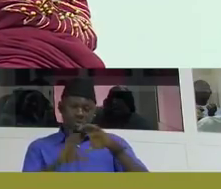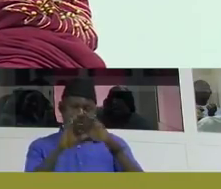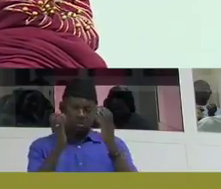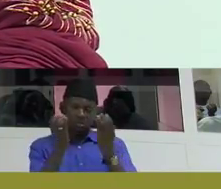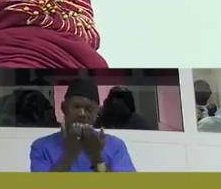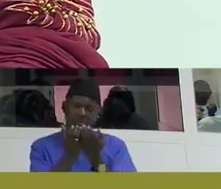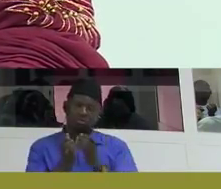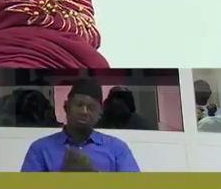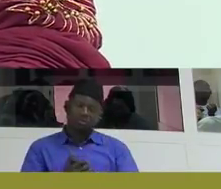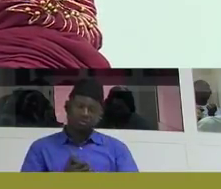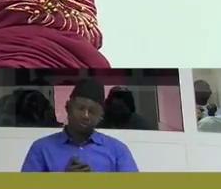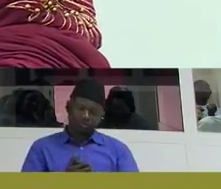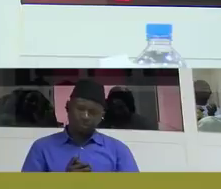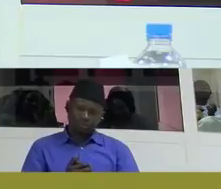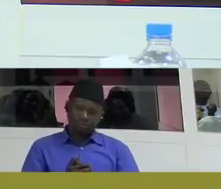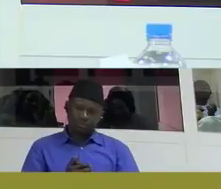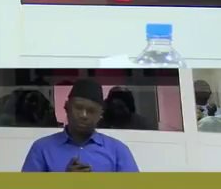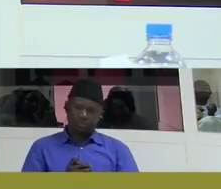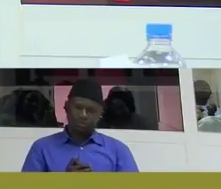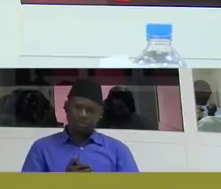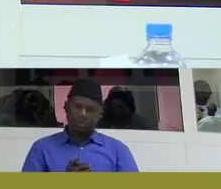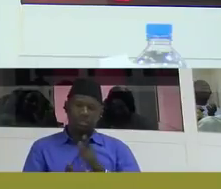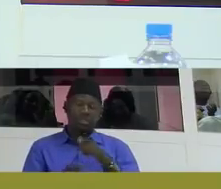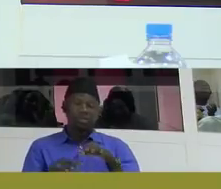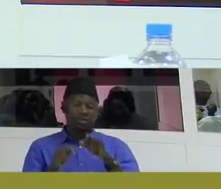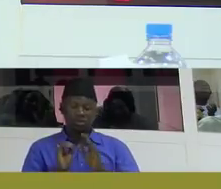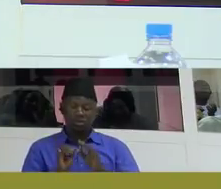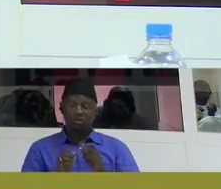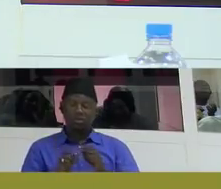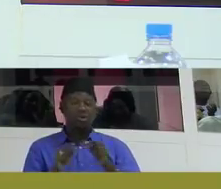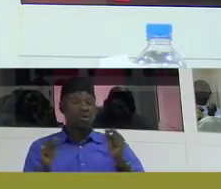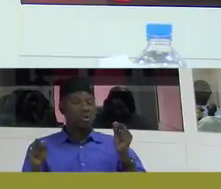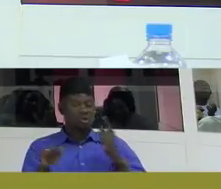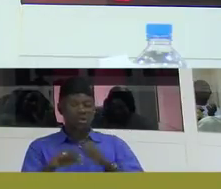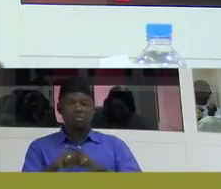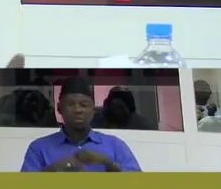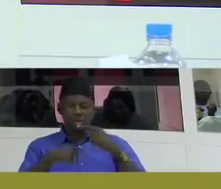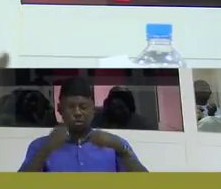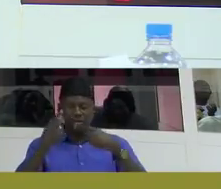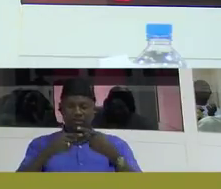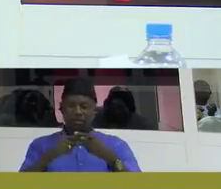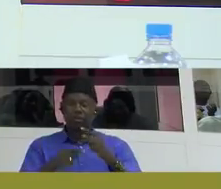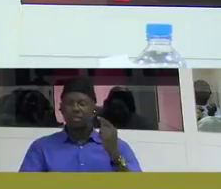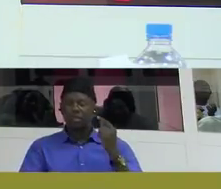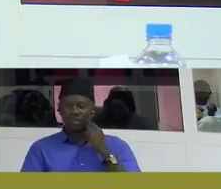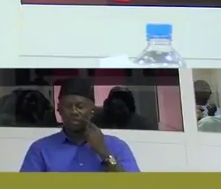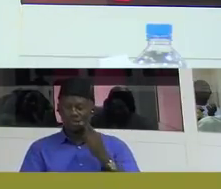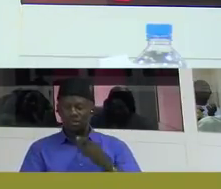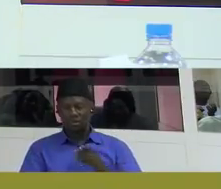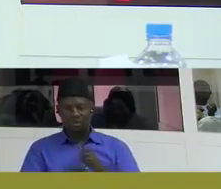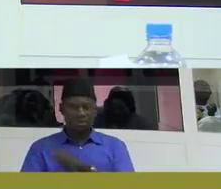It took a long time, but at the end of the day, they continued their function.